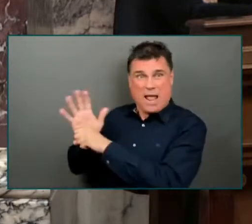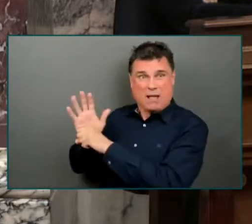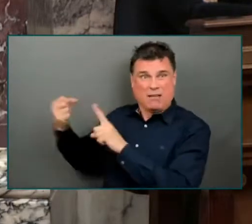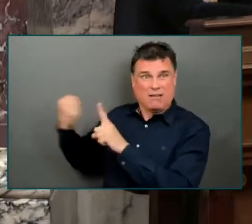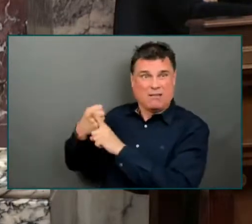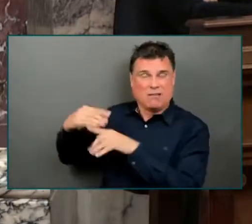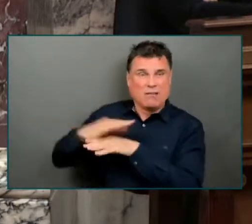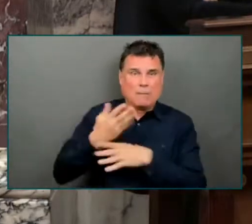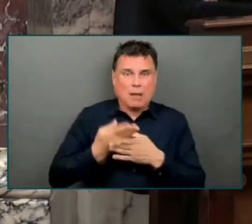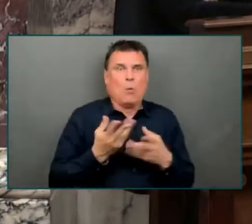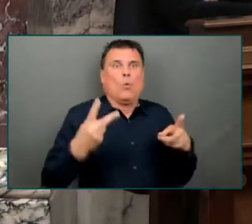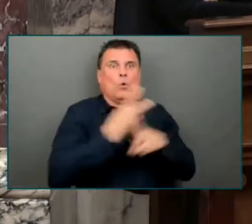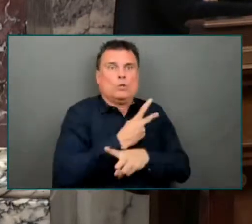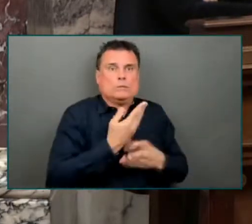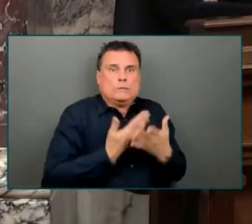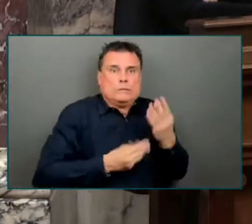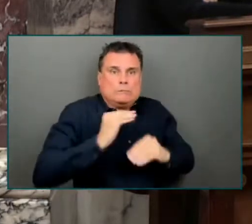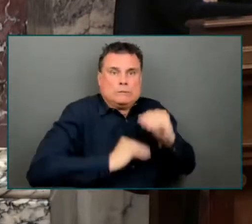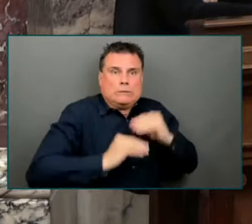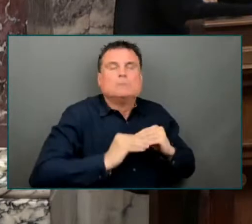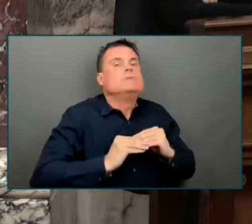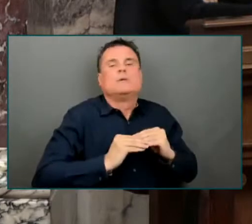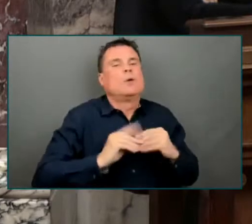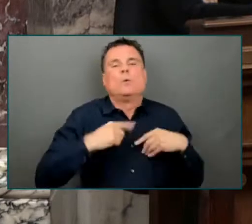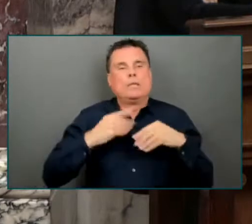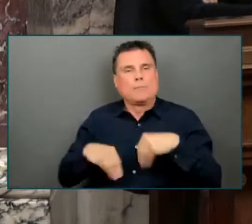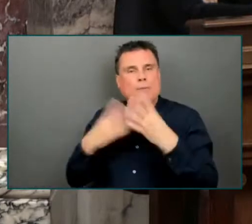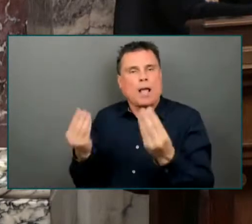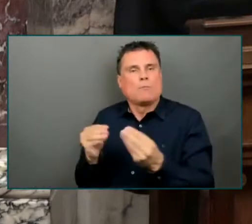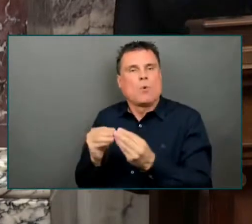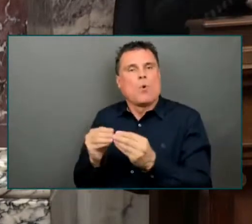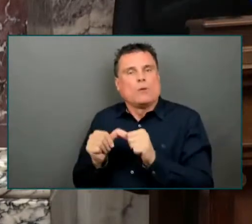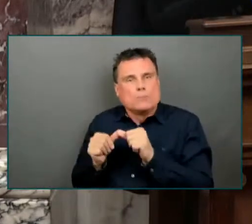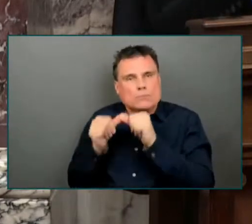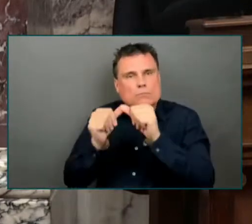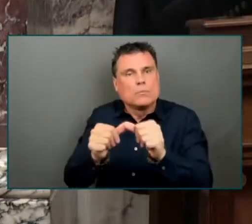increase to income assistance and disability assistance rates.